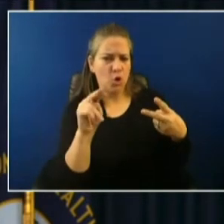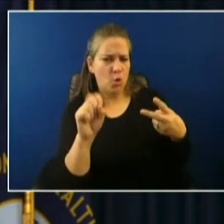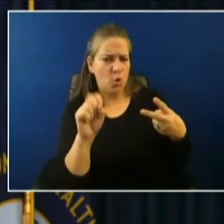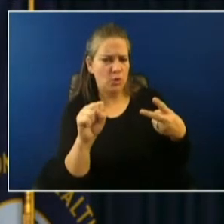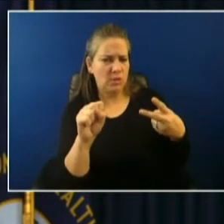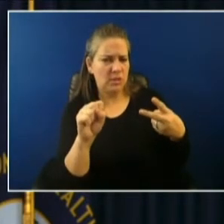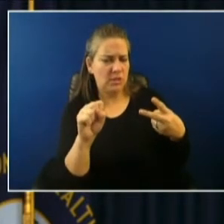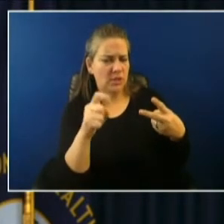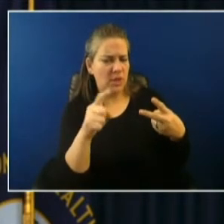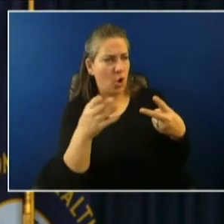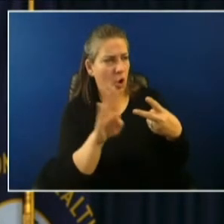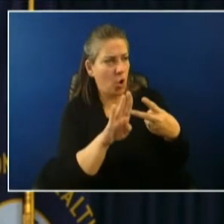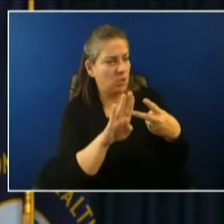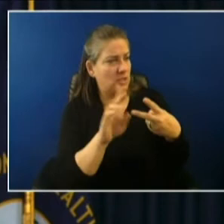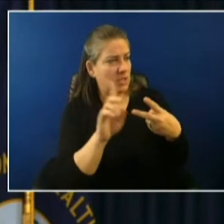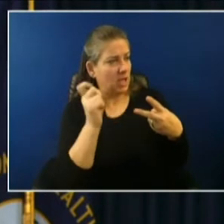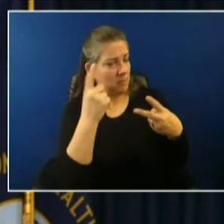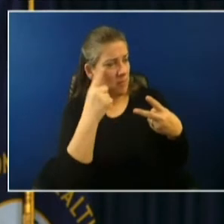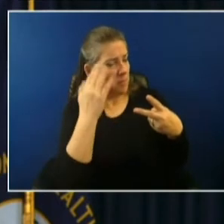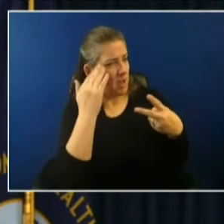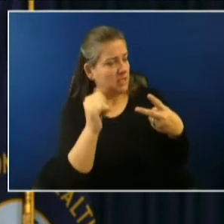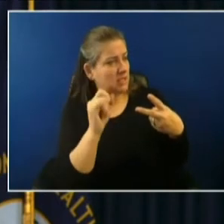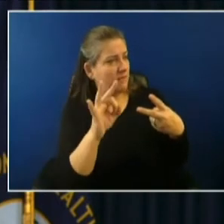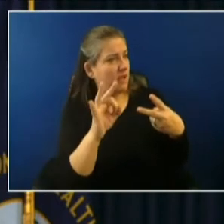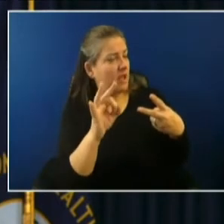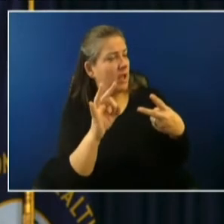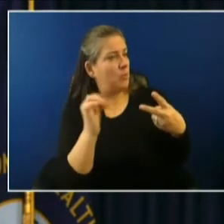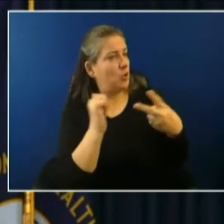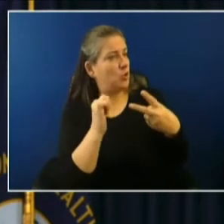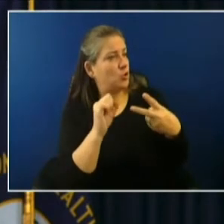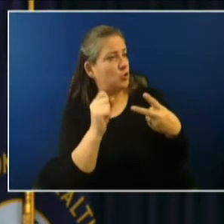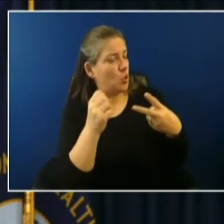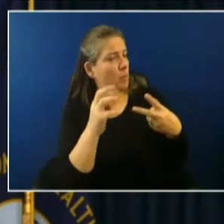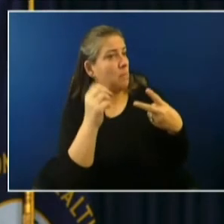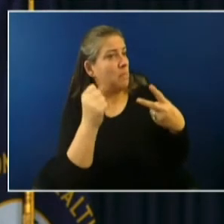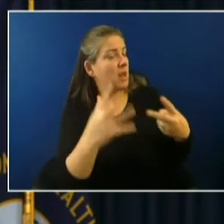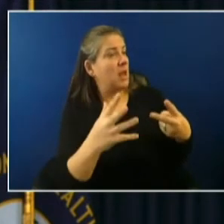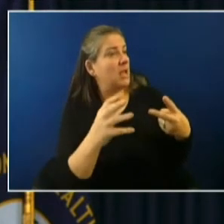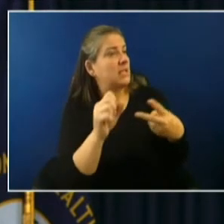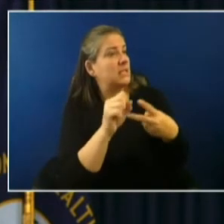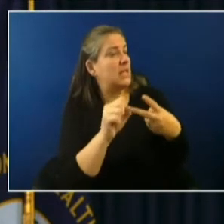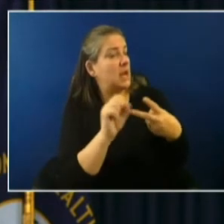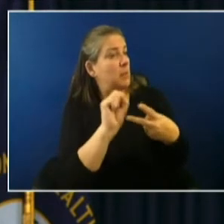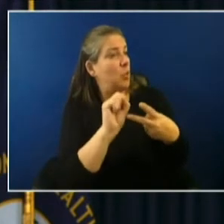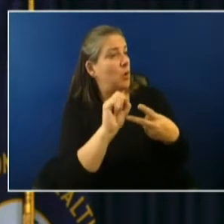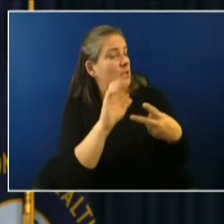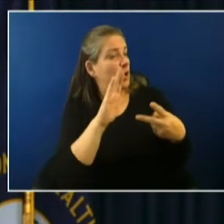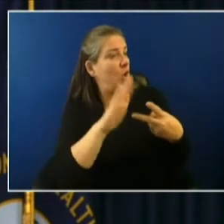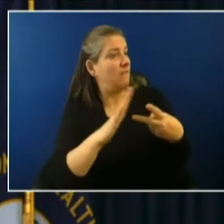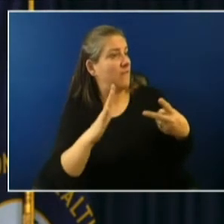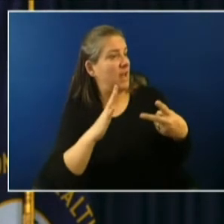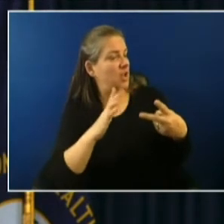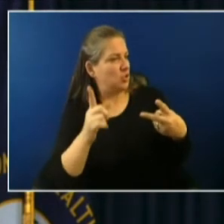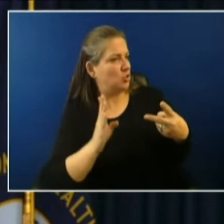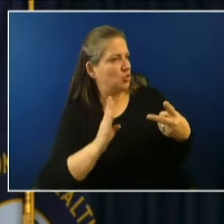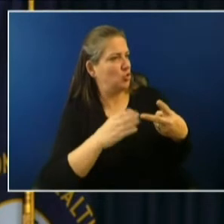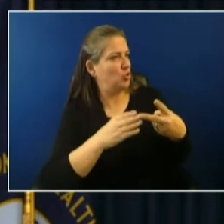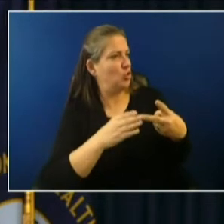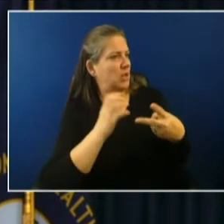bad winter storm, and a number of state employees who were on vacation sued so they could get their vacation days